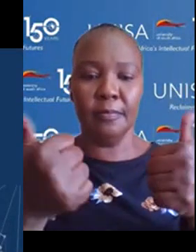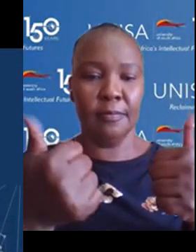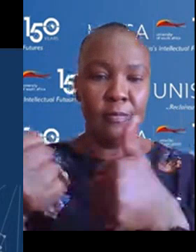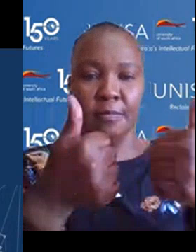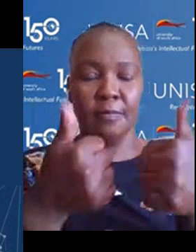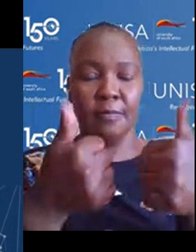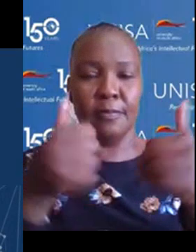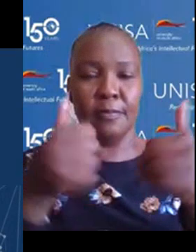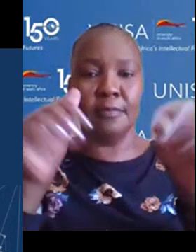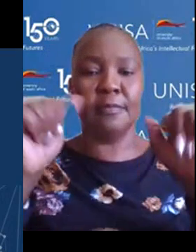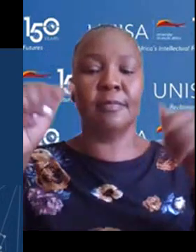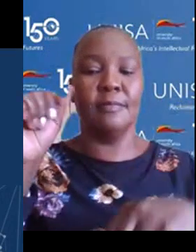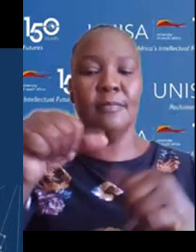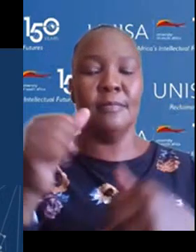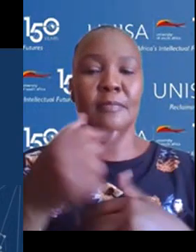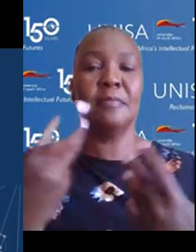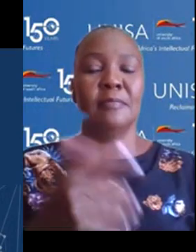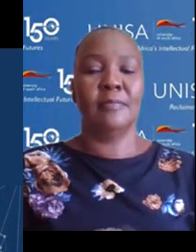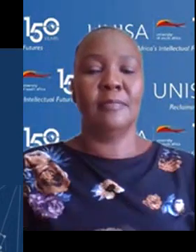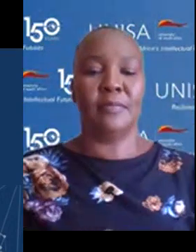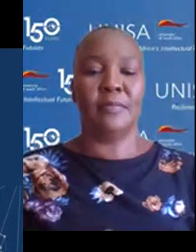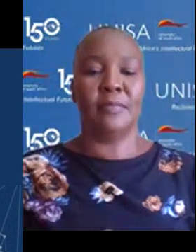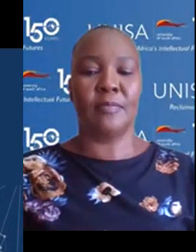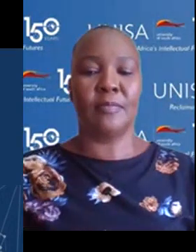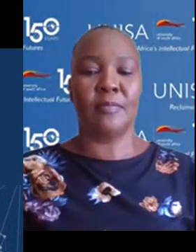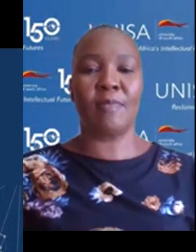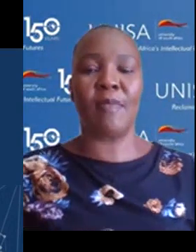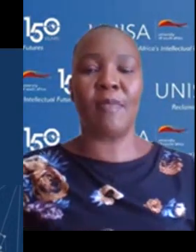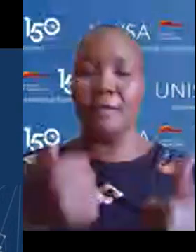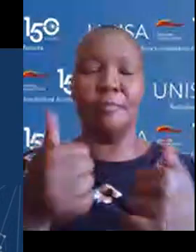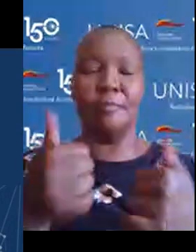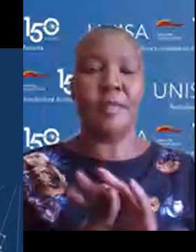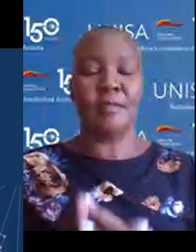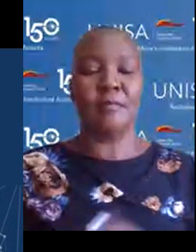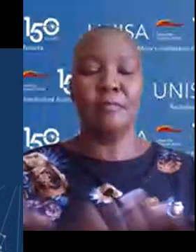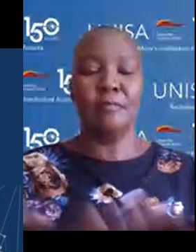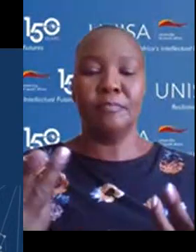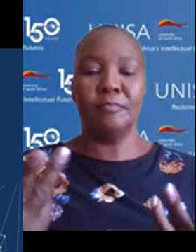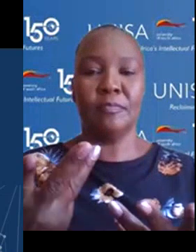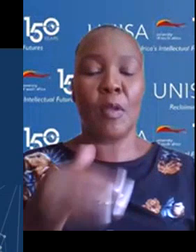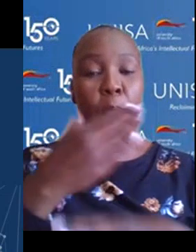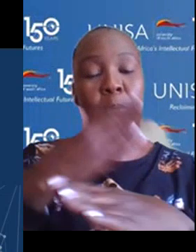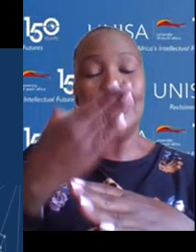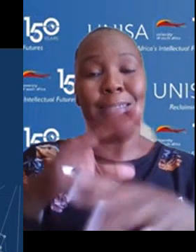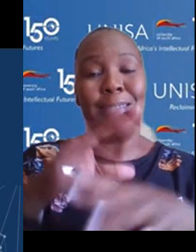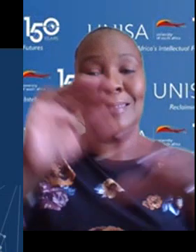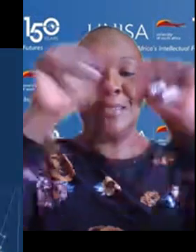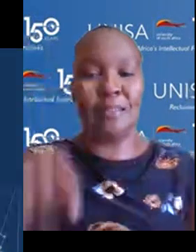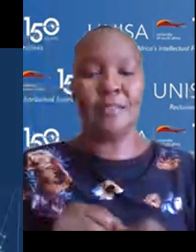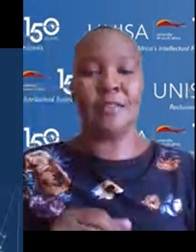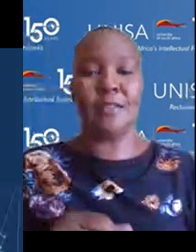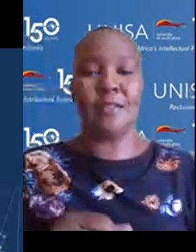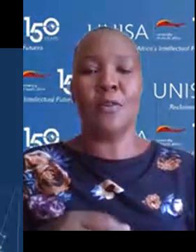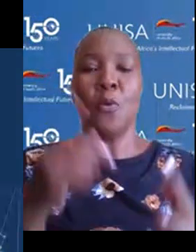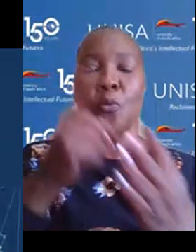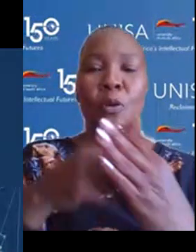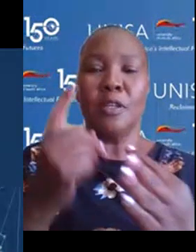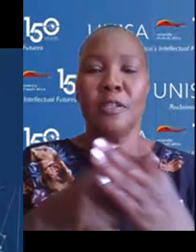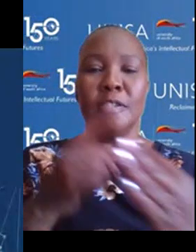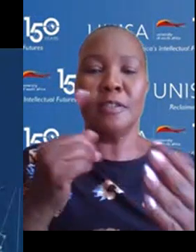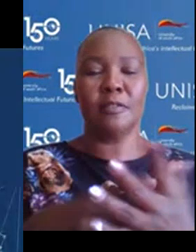Yes, we got a thumbs up there. Okay, fabulous. All right, so guys, put in the there's operating also system. a lot of Windows, a lot of